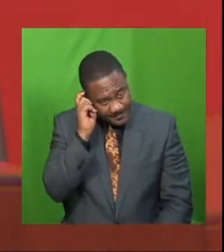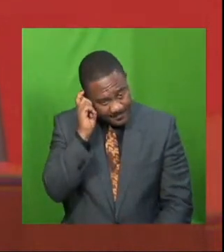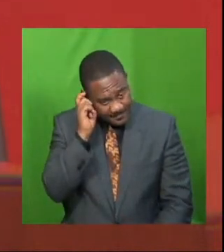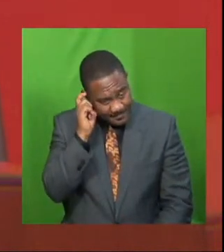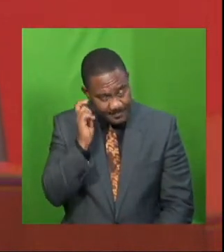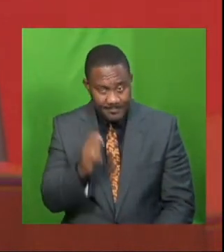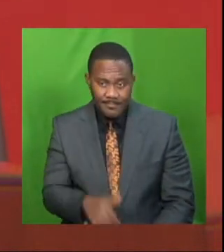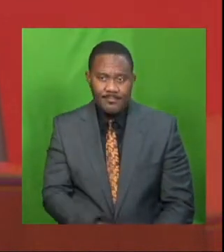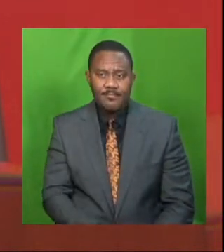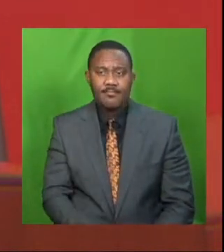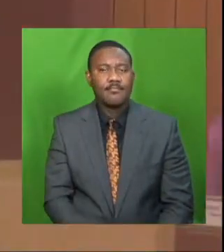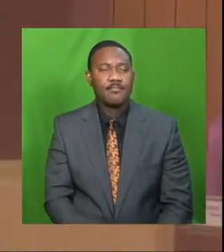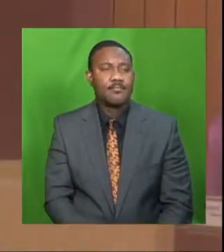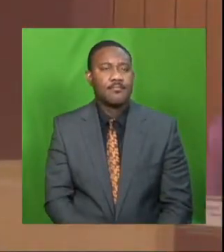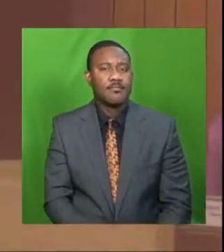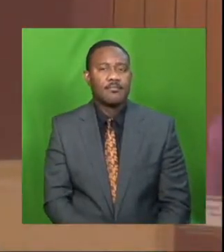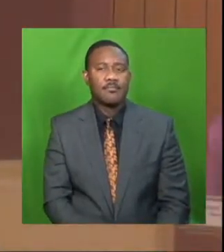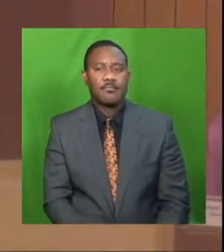Speaker. Mr. Speaker,